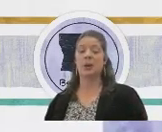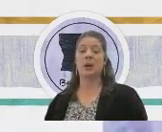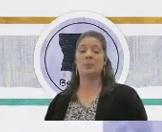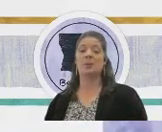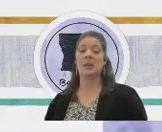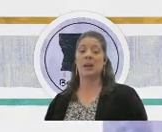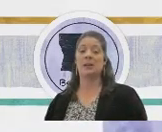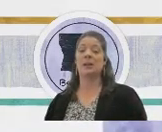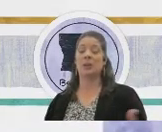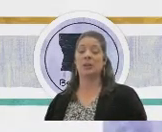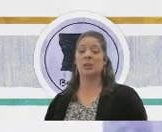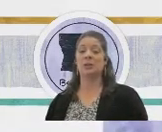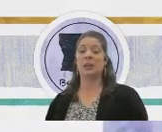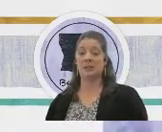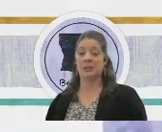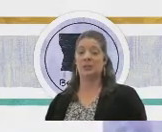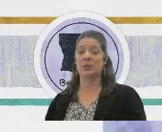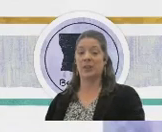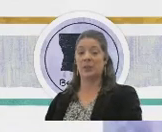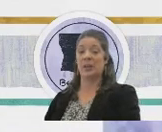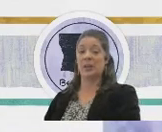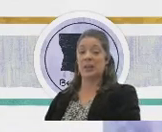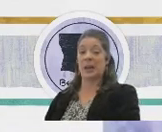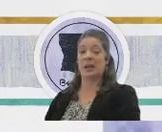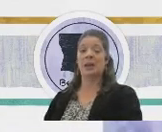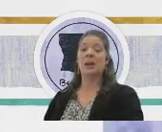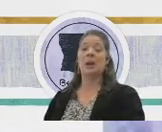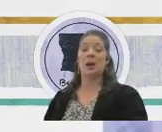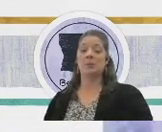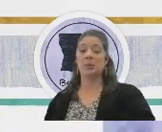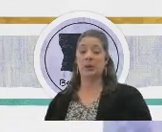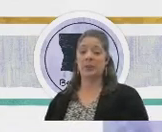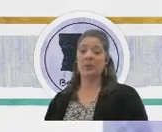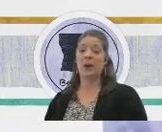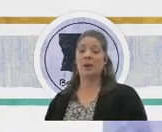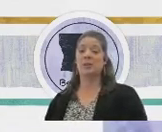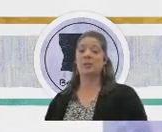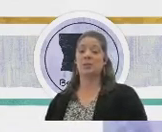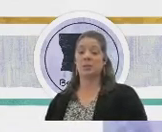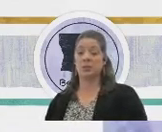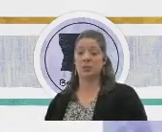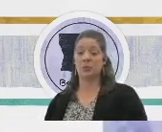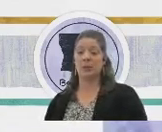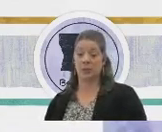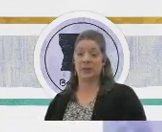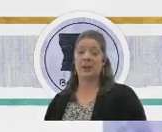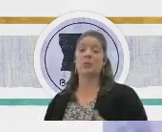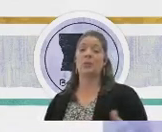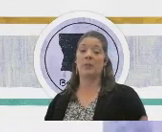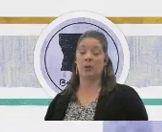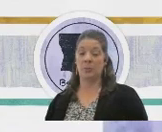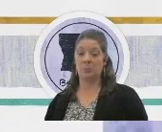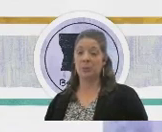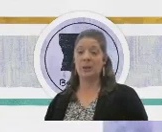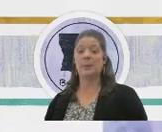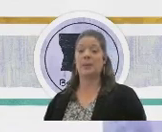to obtain an early childhood ancillary certificate or an ECAC. So if they're required to be certified